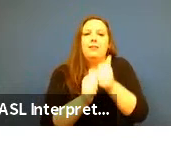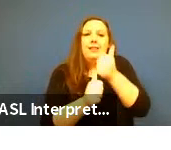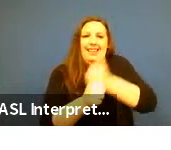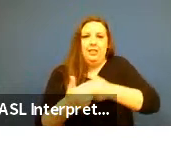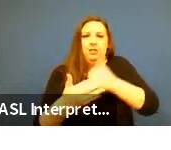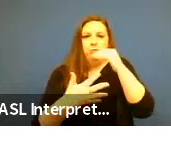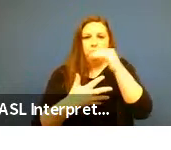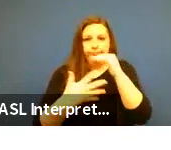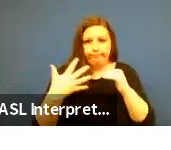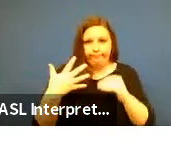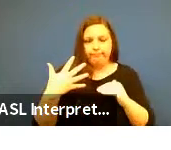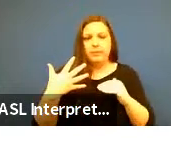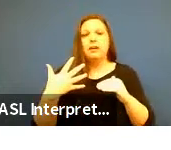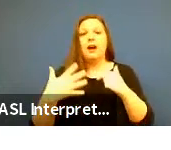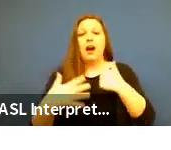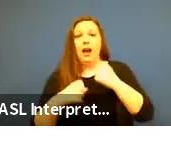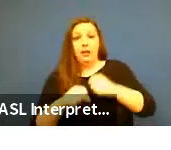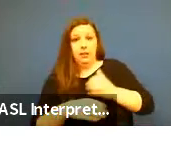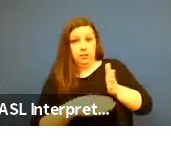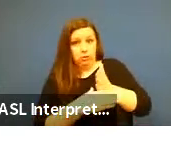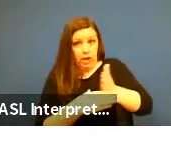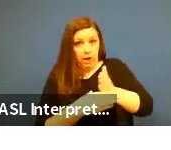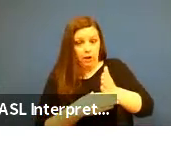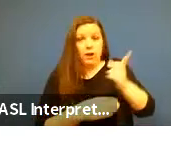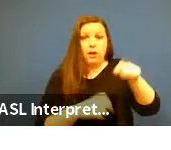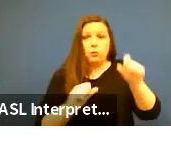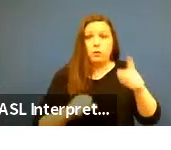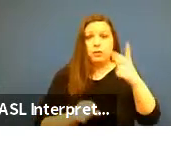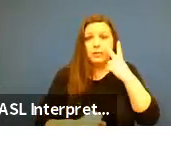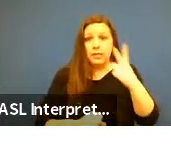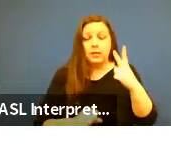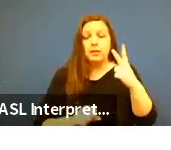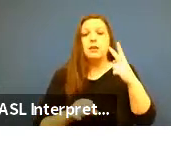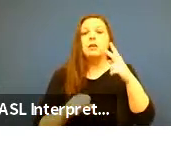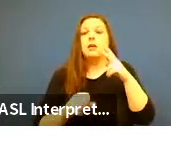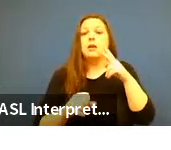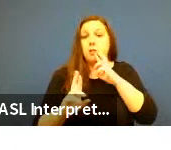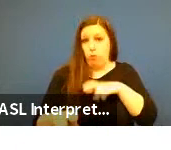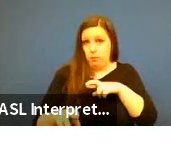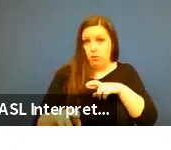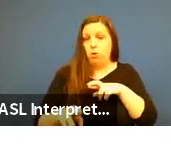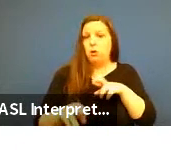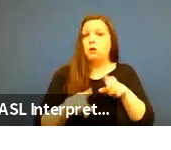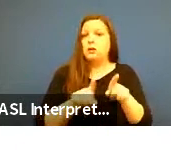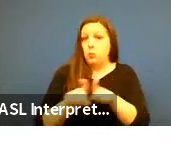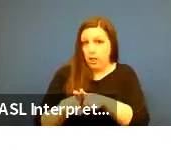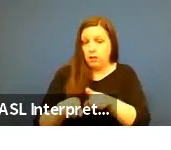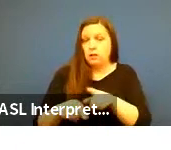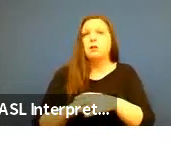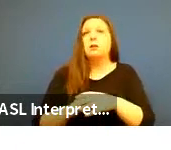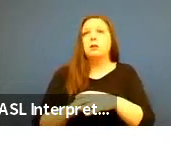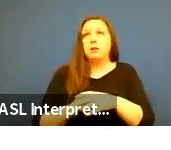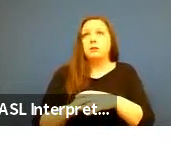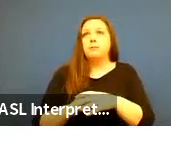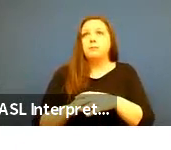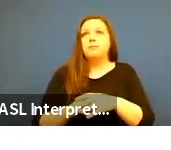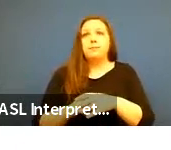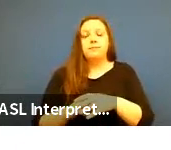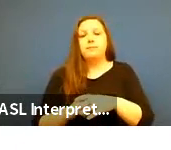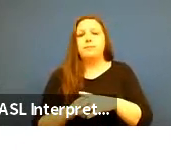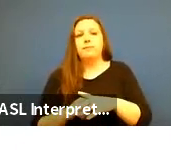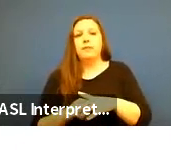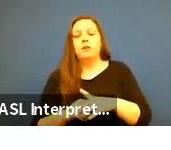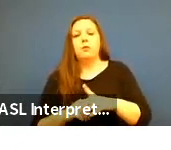can share with you, and you can also see just in the report as well, where we are and what needs